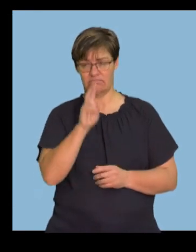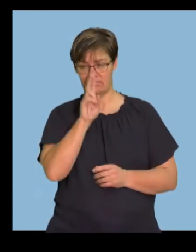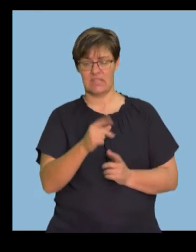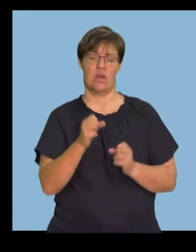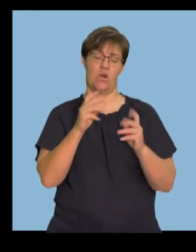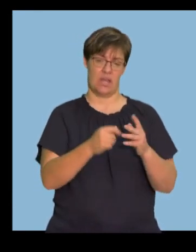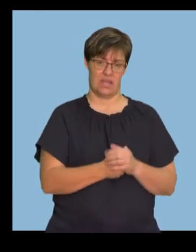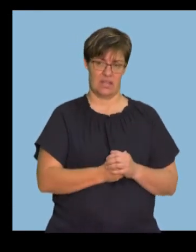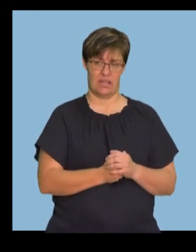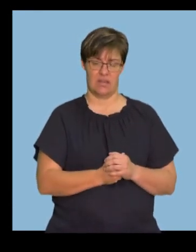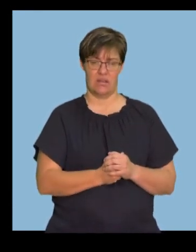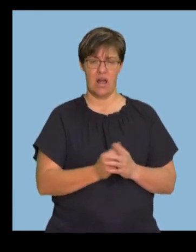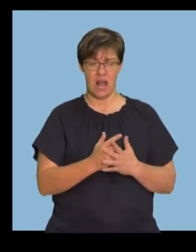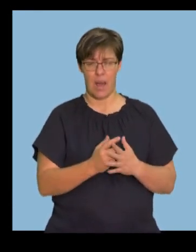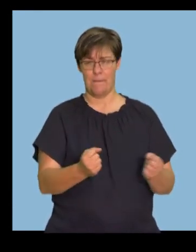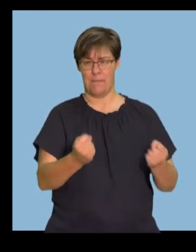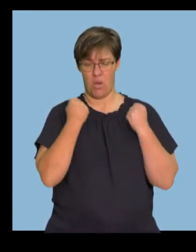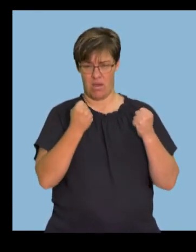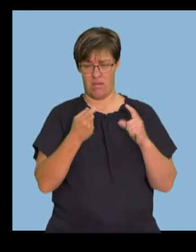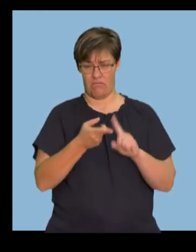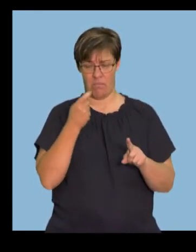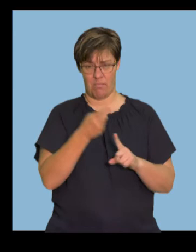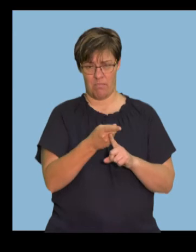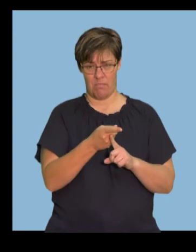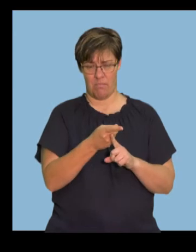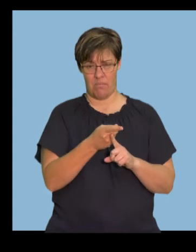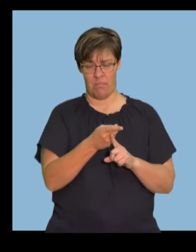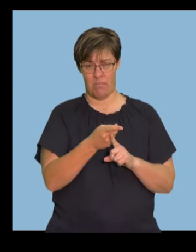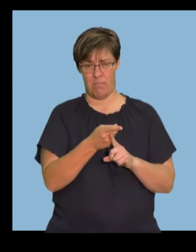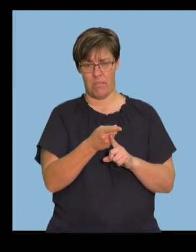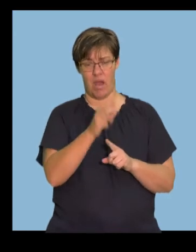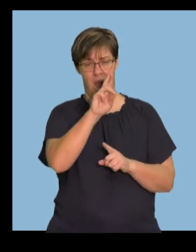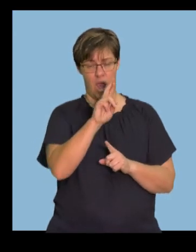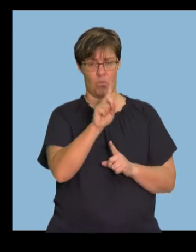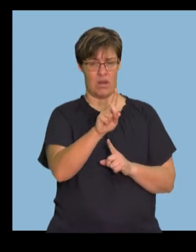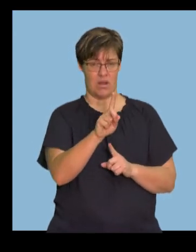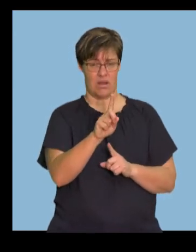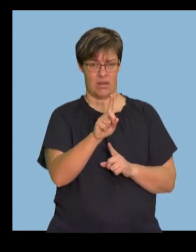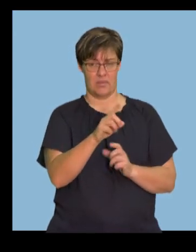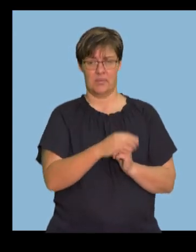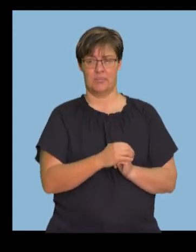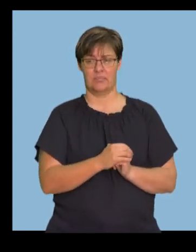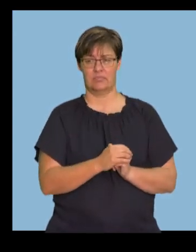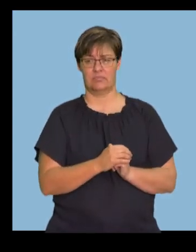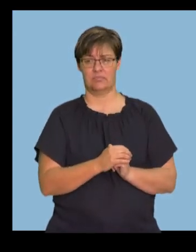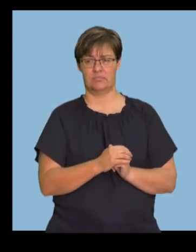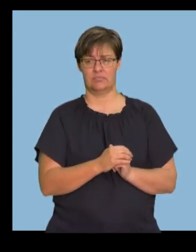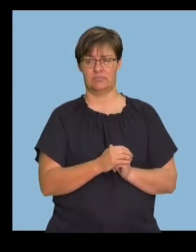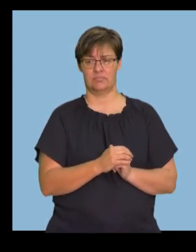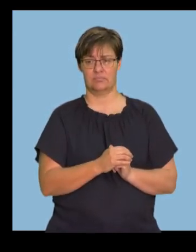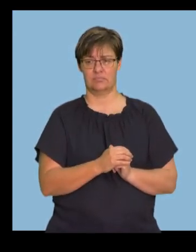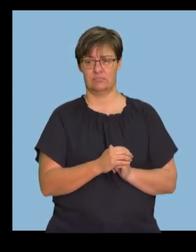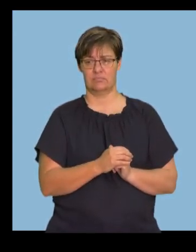slide, we can say, okay, let's determine the power across or dissipated by R1. So this is our